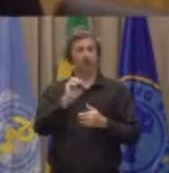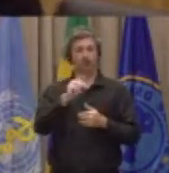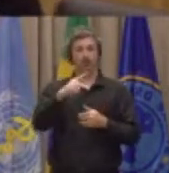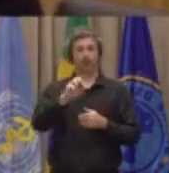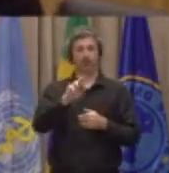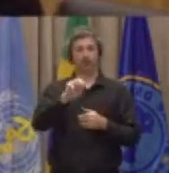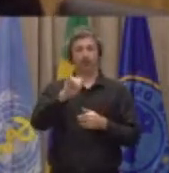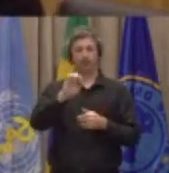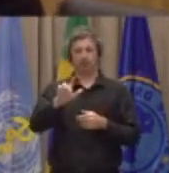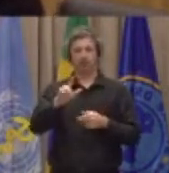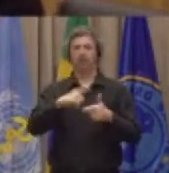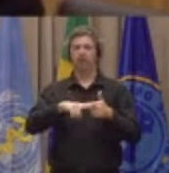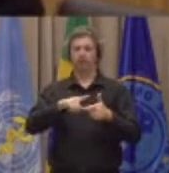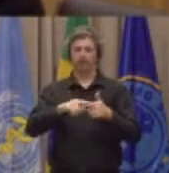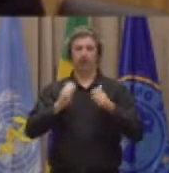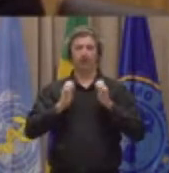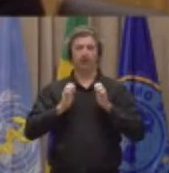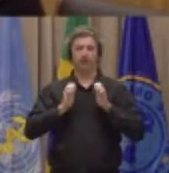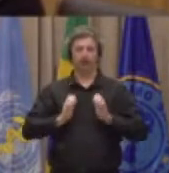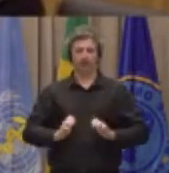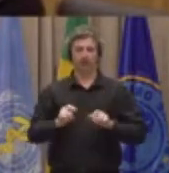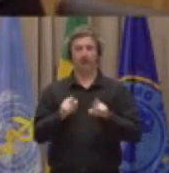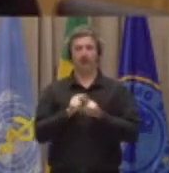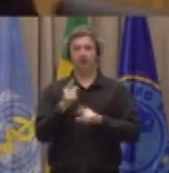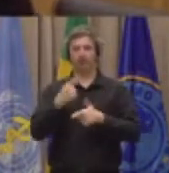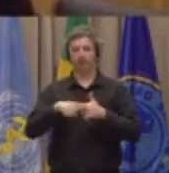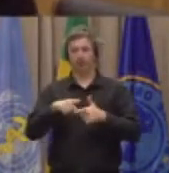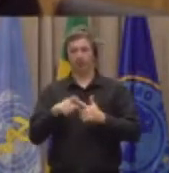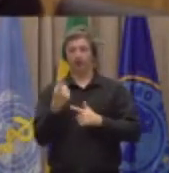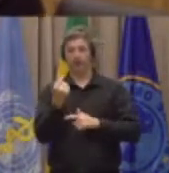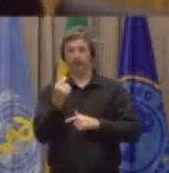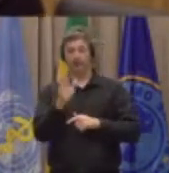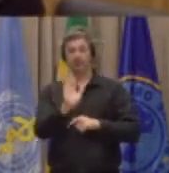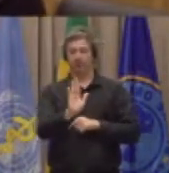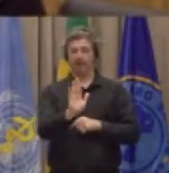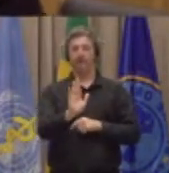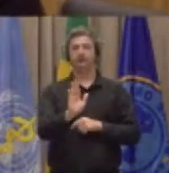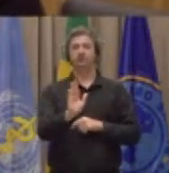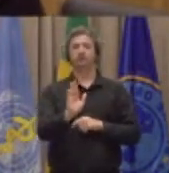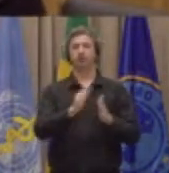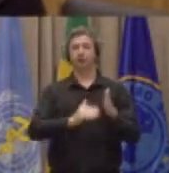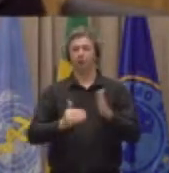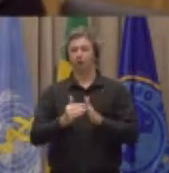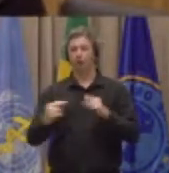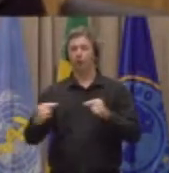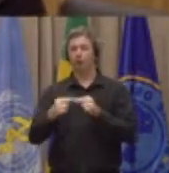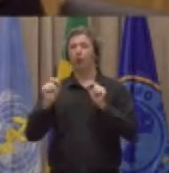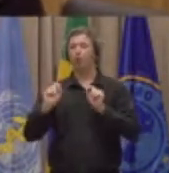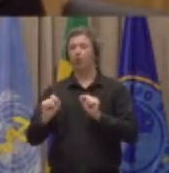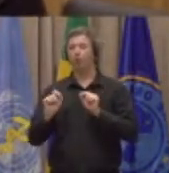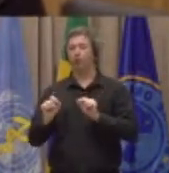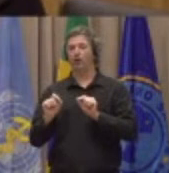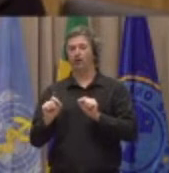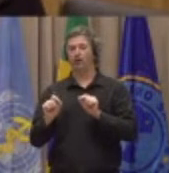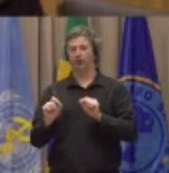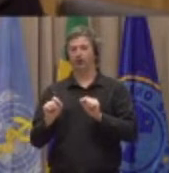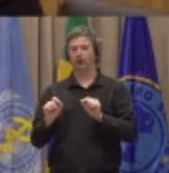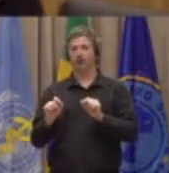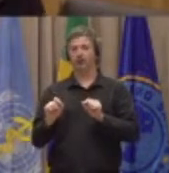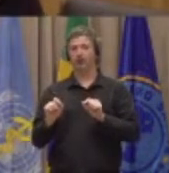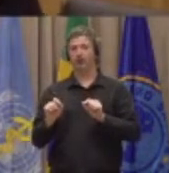that are related to ethical and operational issues. For example, everything that is